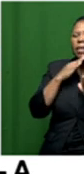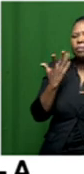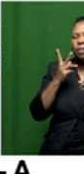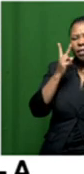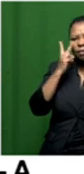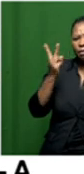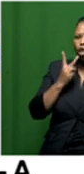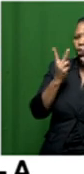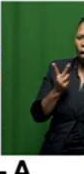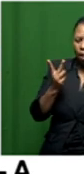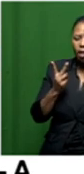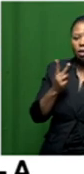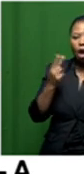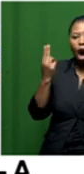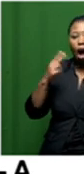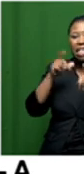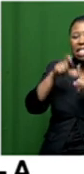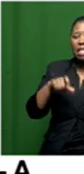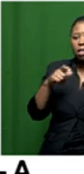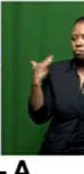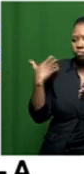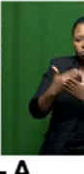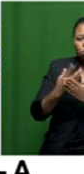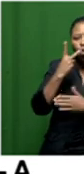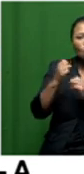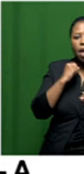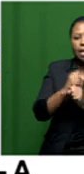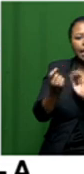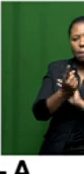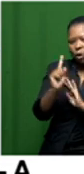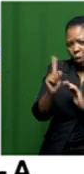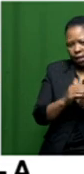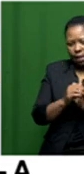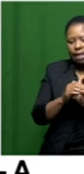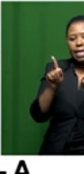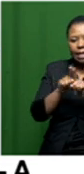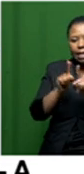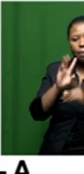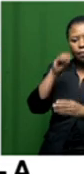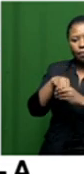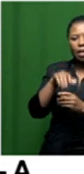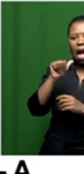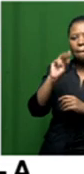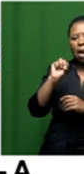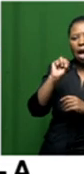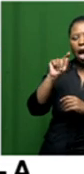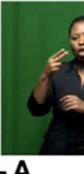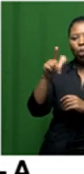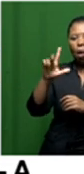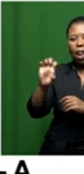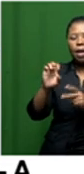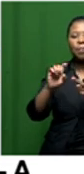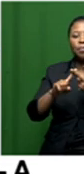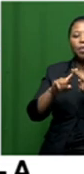conversation around what has happened with the artists for the past 2 years, but also how they engage with the Amathole region and the